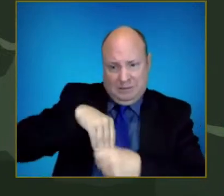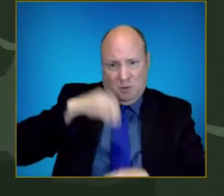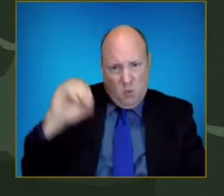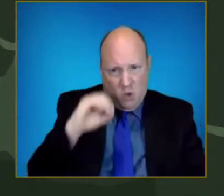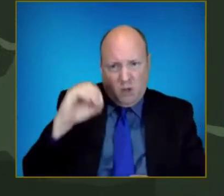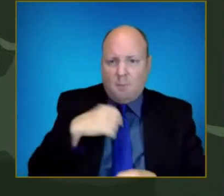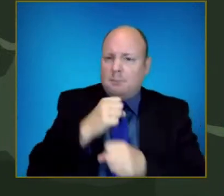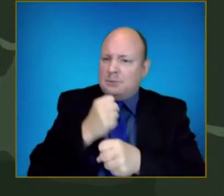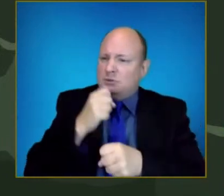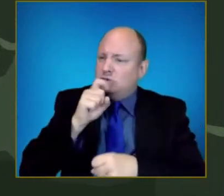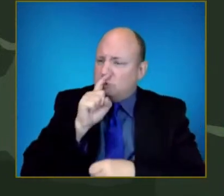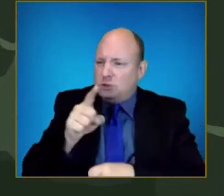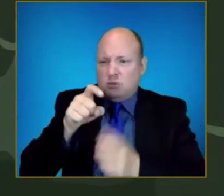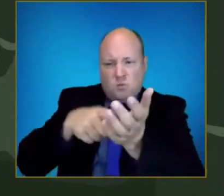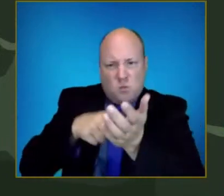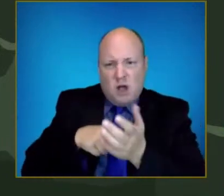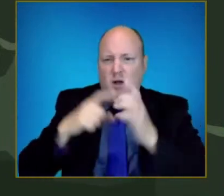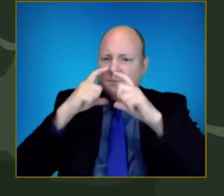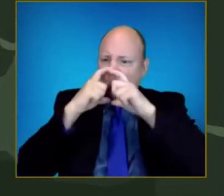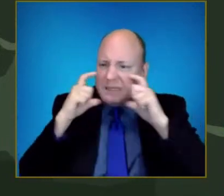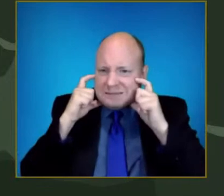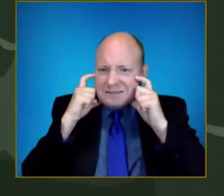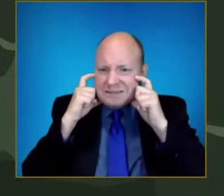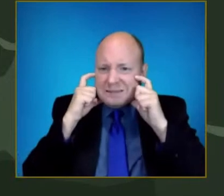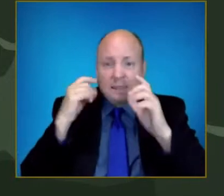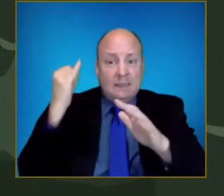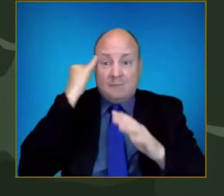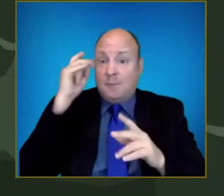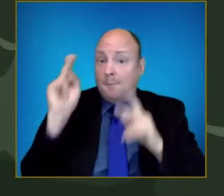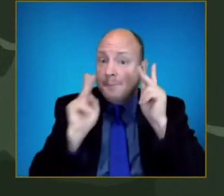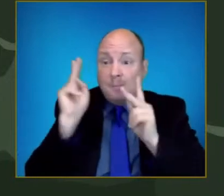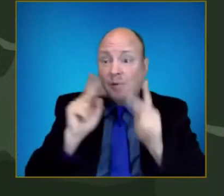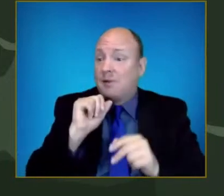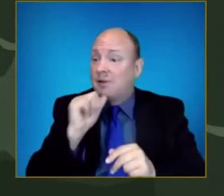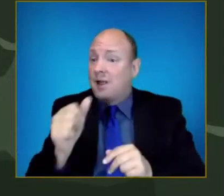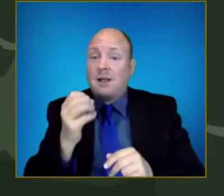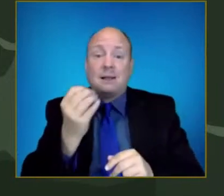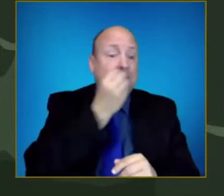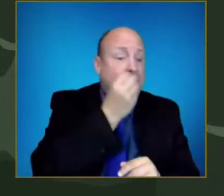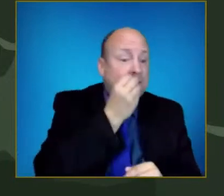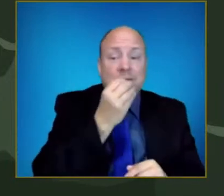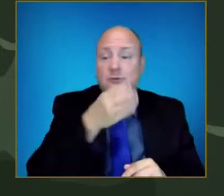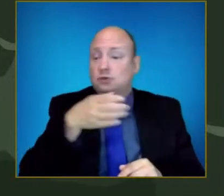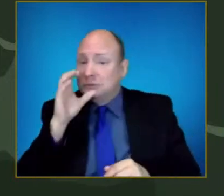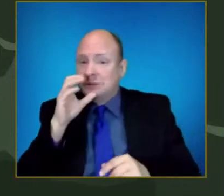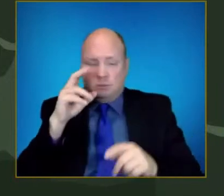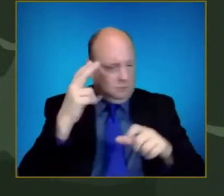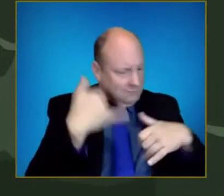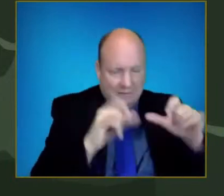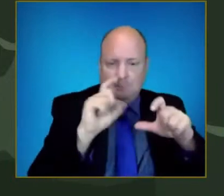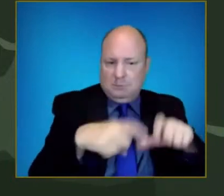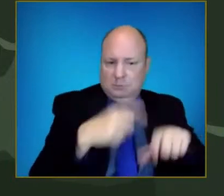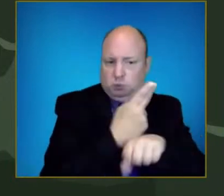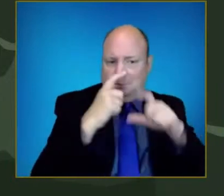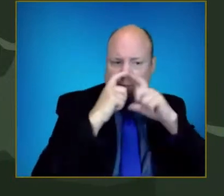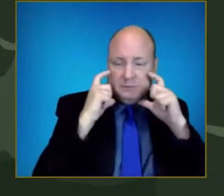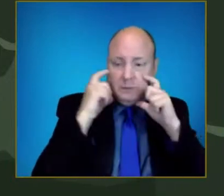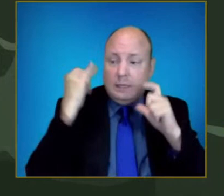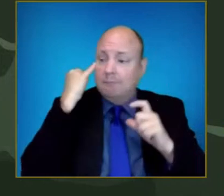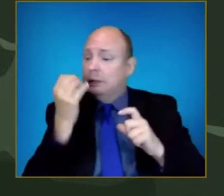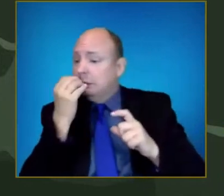Letterbuck Room, right? When people are not actively drinking and eating. And we are requiring masks in